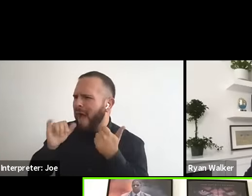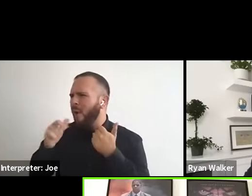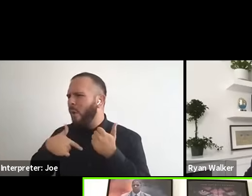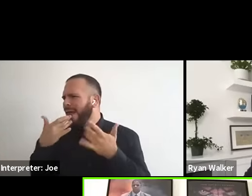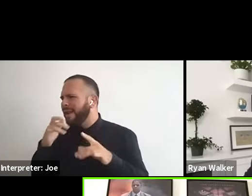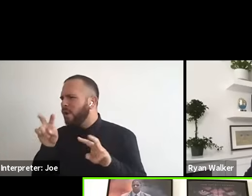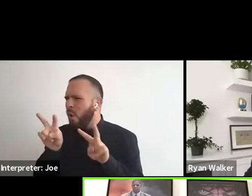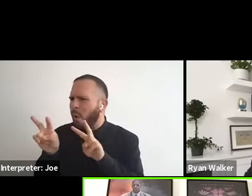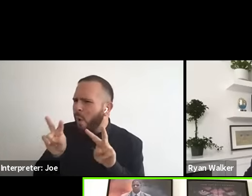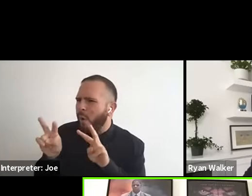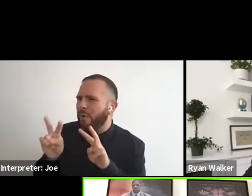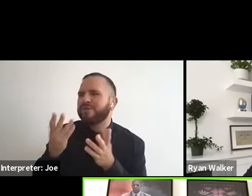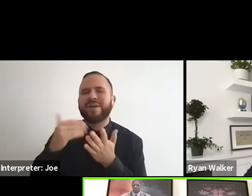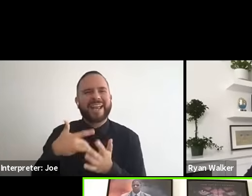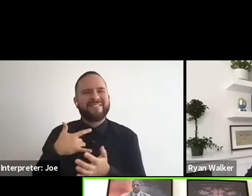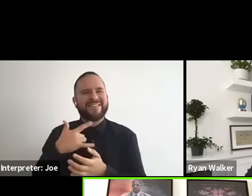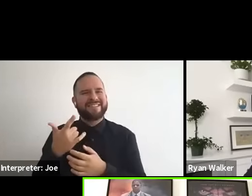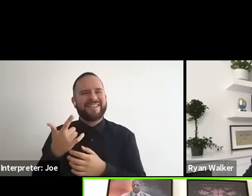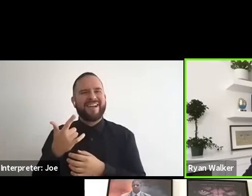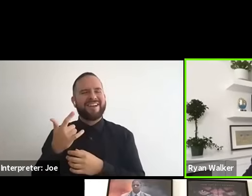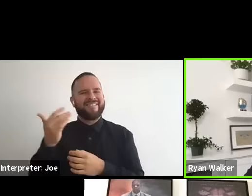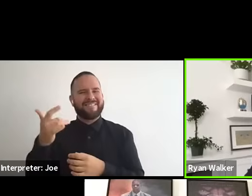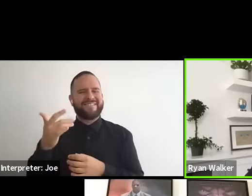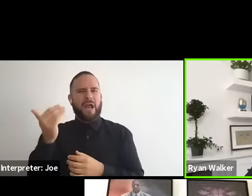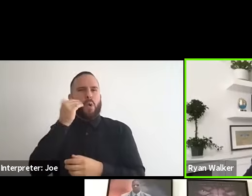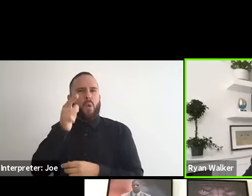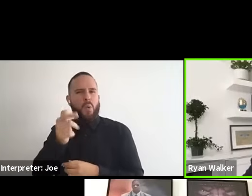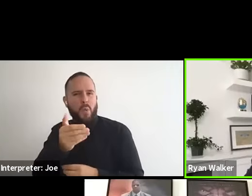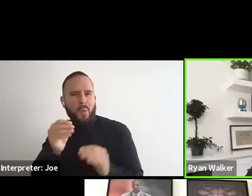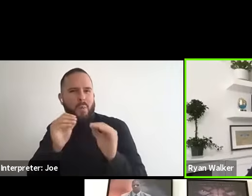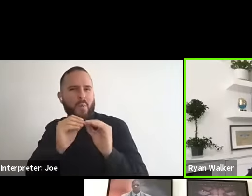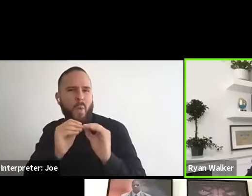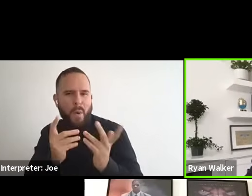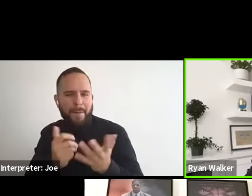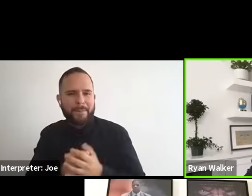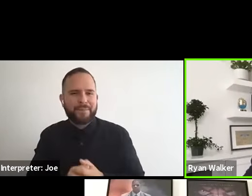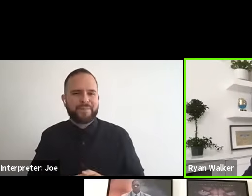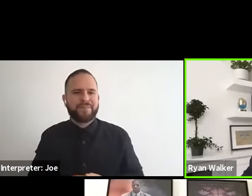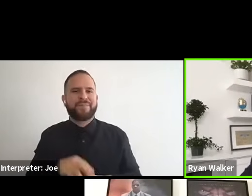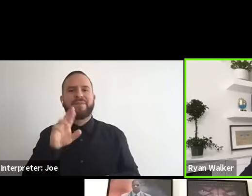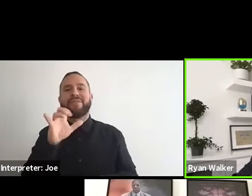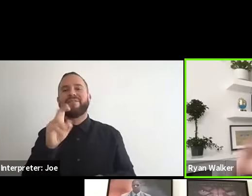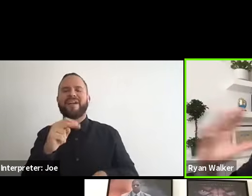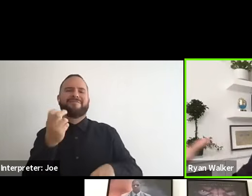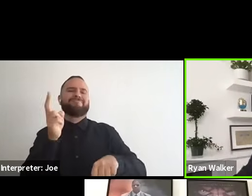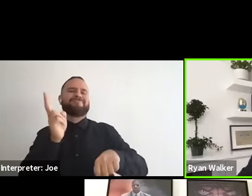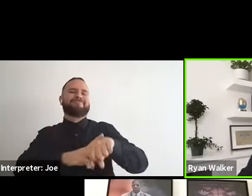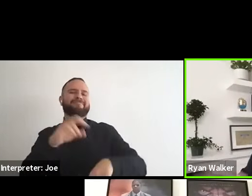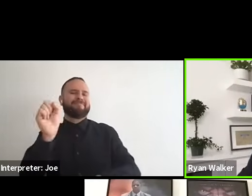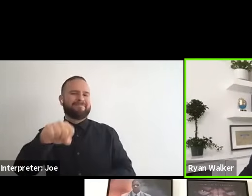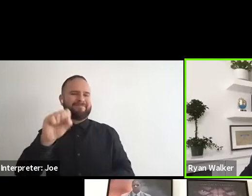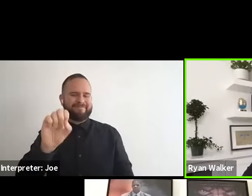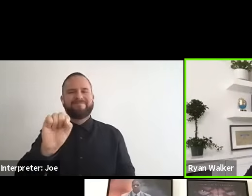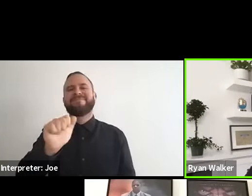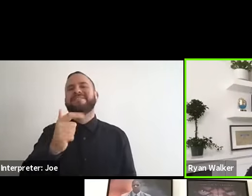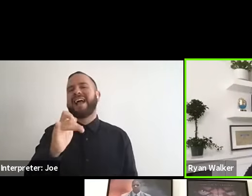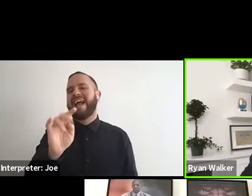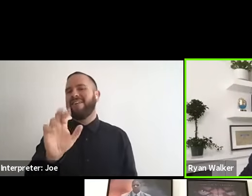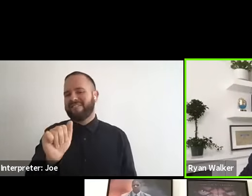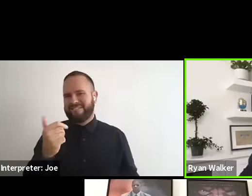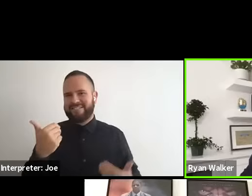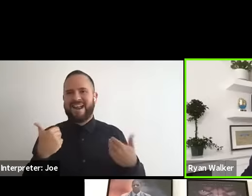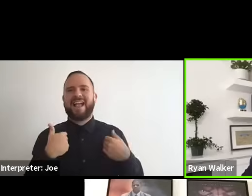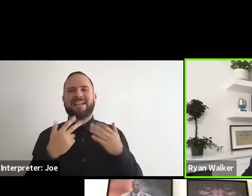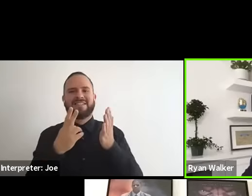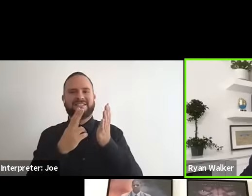gives us more marketability for you. Absolutely. And SAG-AFTRA does have contracts, of course, that cover all of that, which has been such a